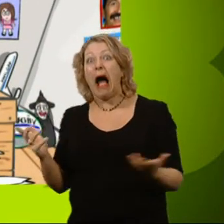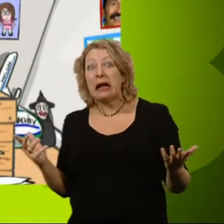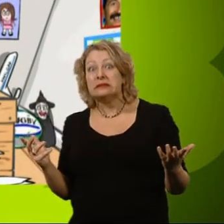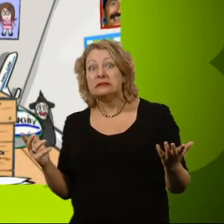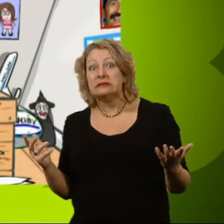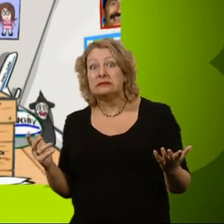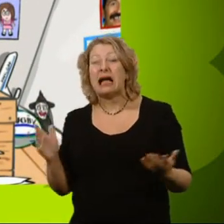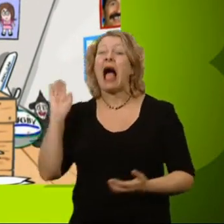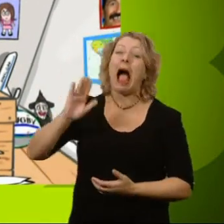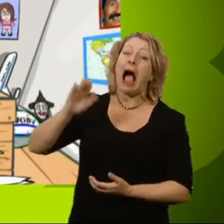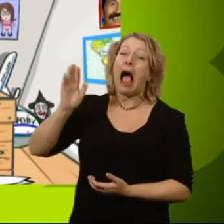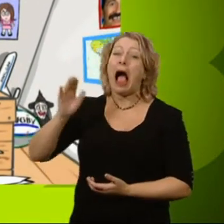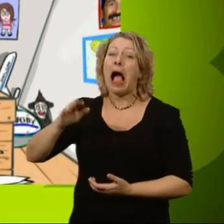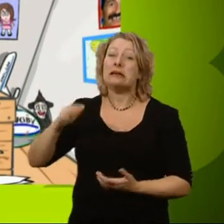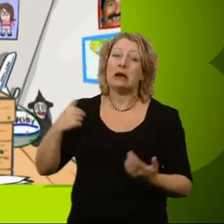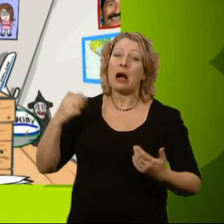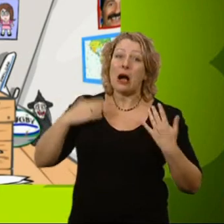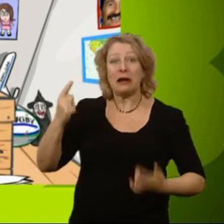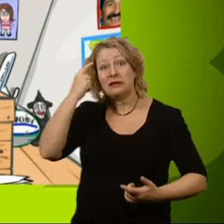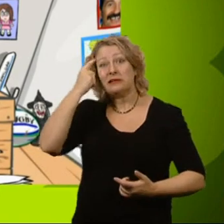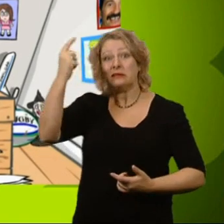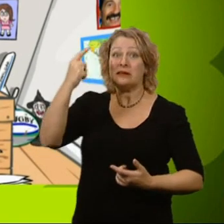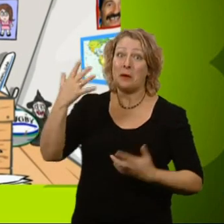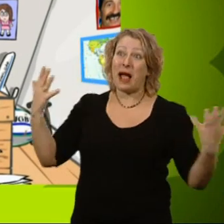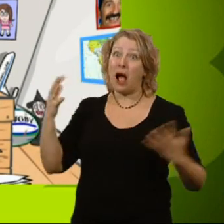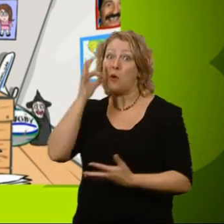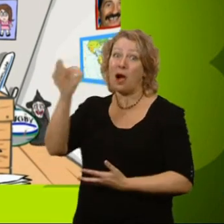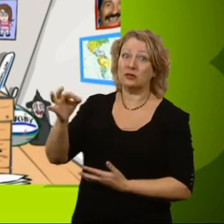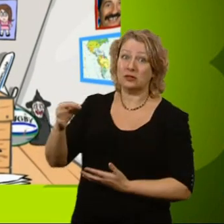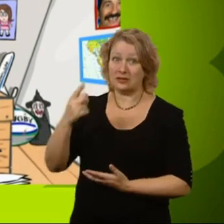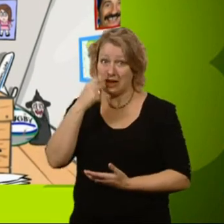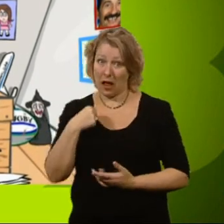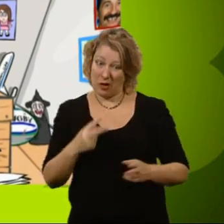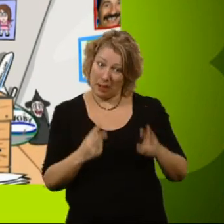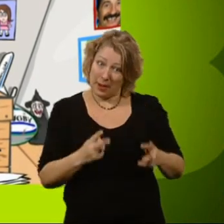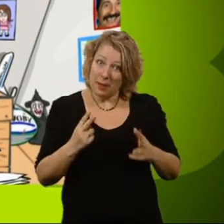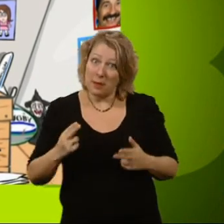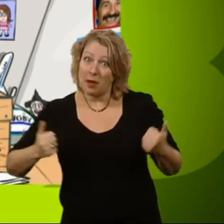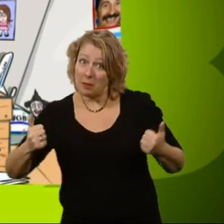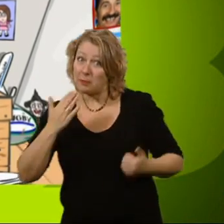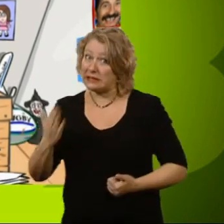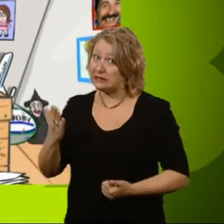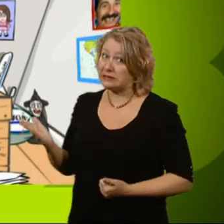Hi, Little Howard, I've come up with another one of my big questions! Can we do a clip show, please?